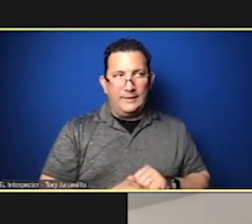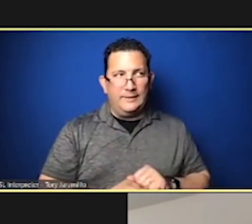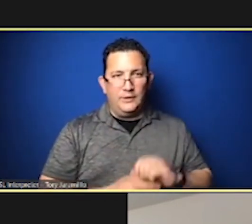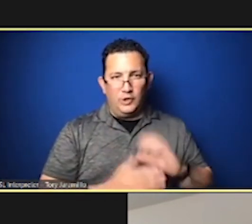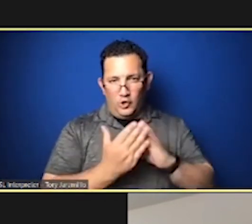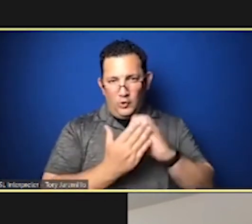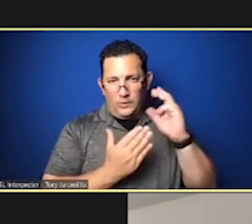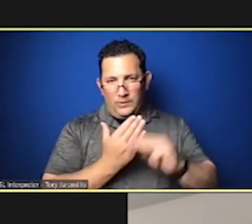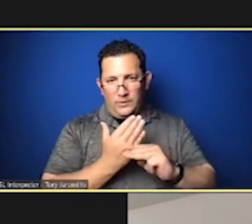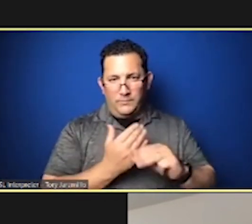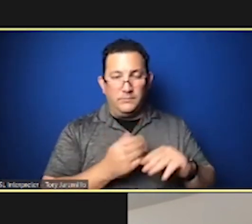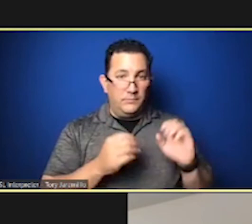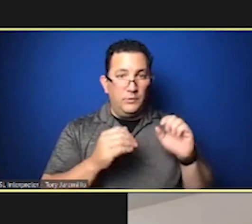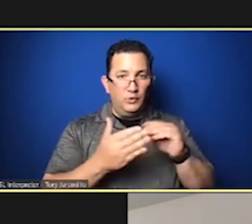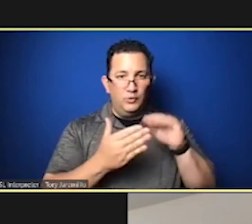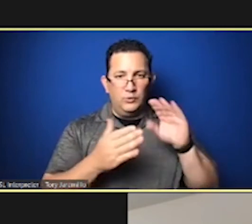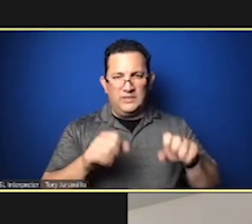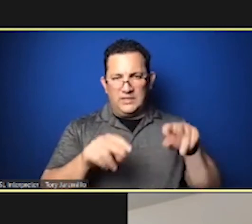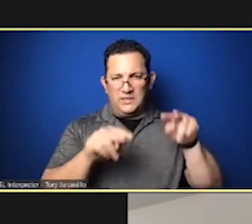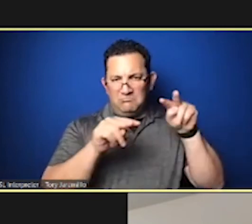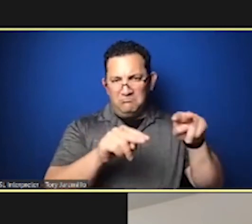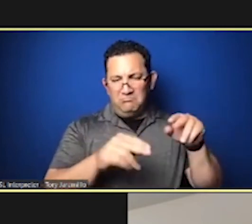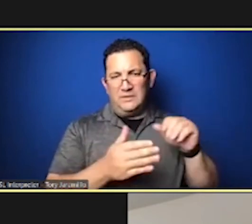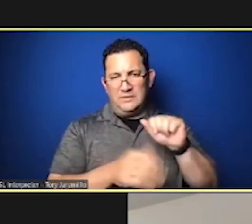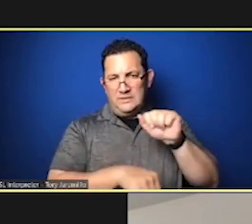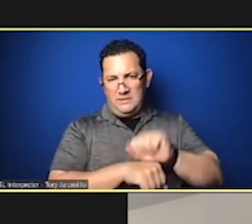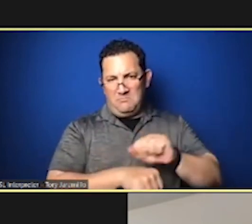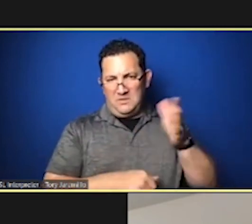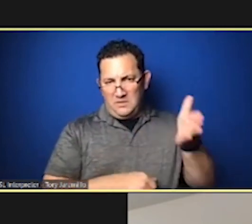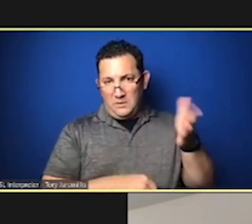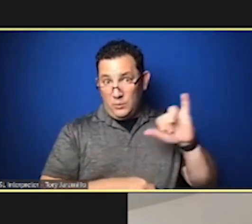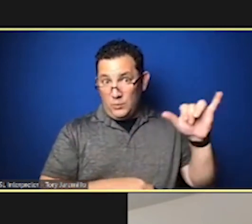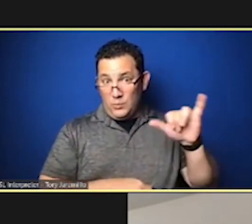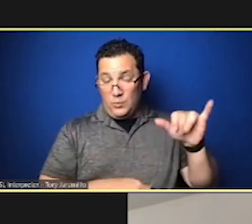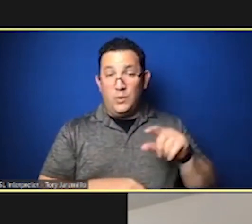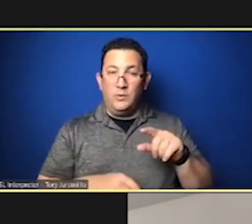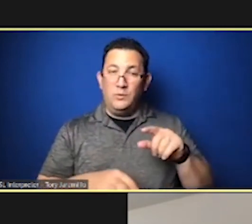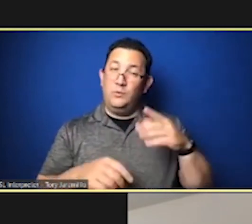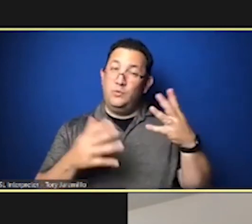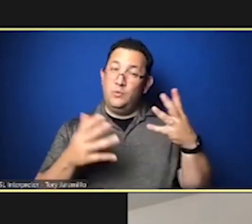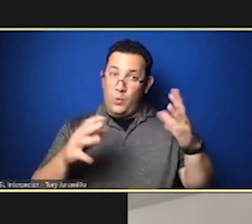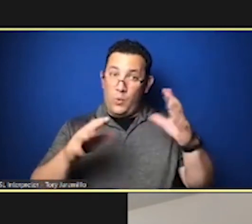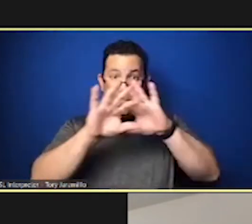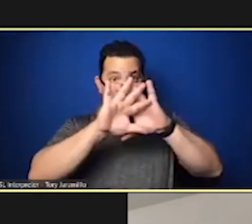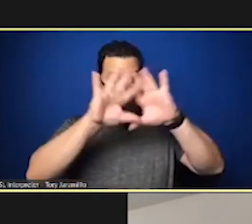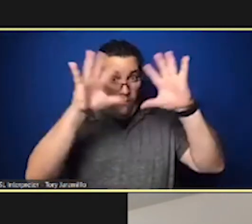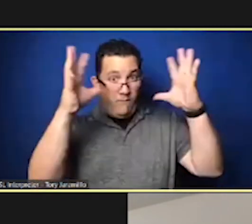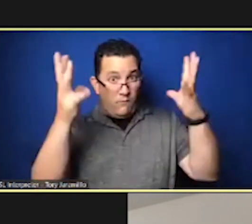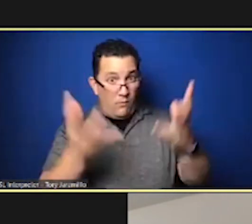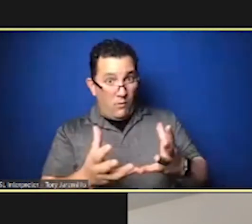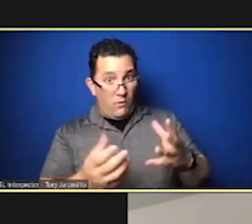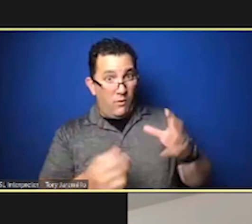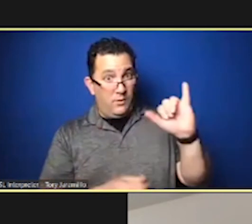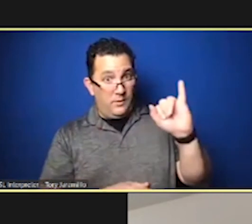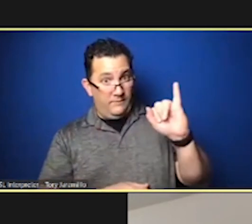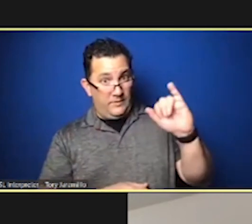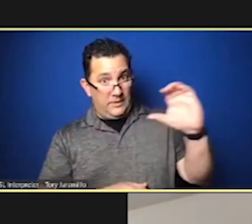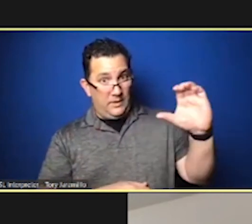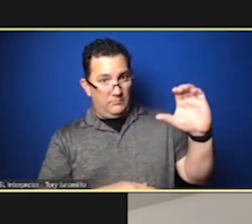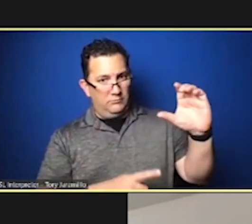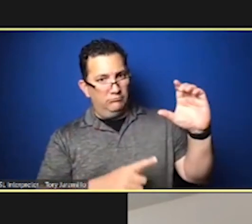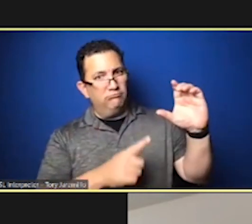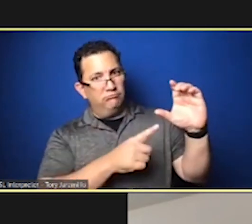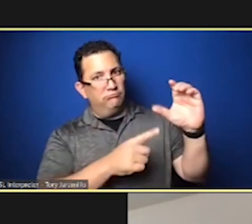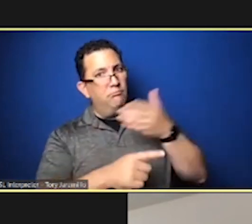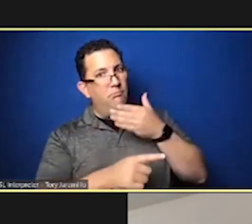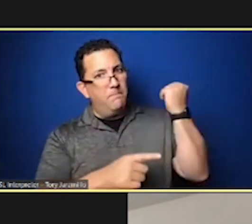use assignments through there as well. And so overall, Infinite Campus is really the